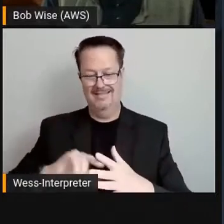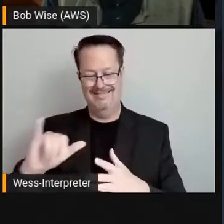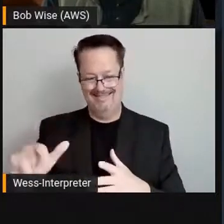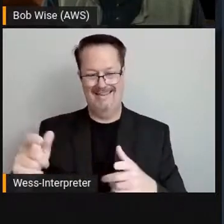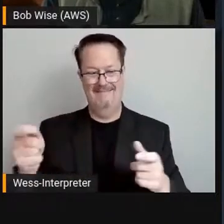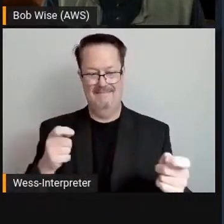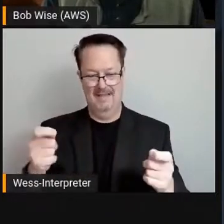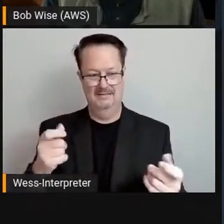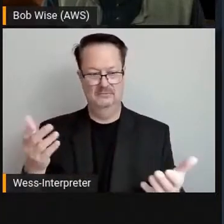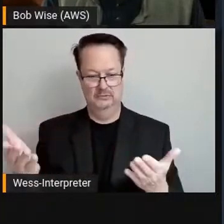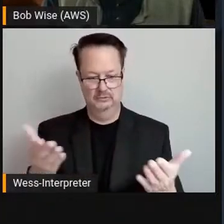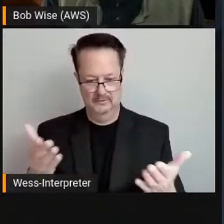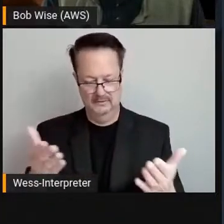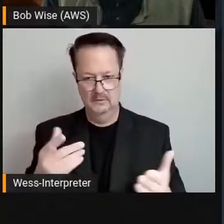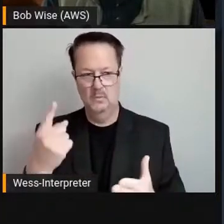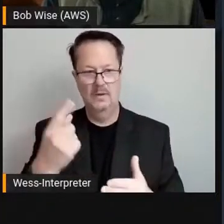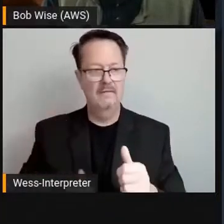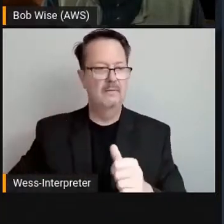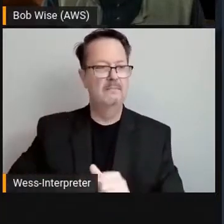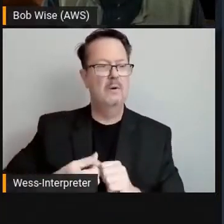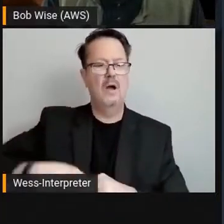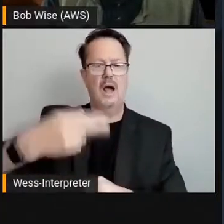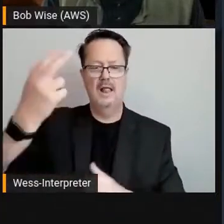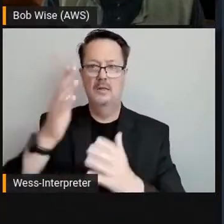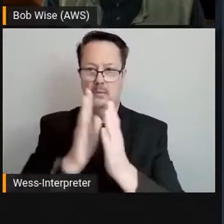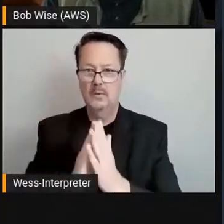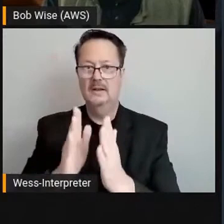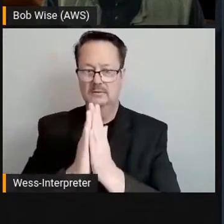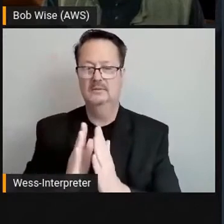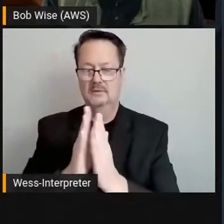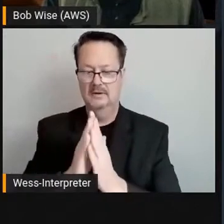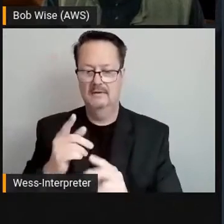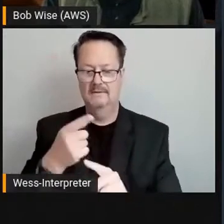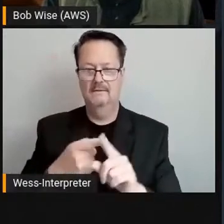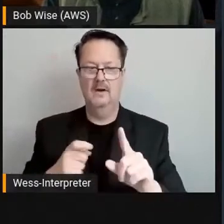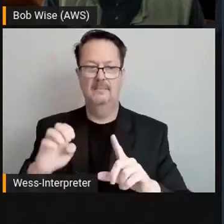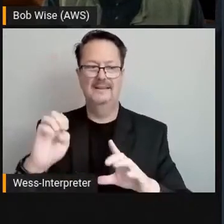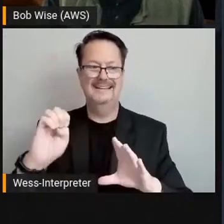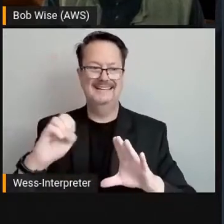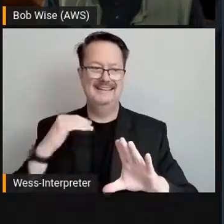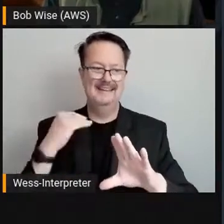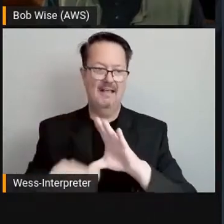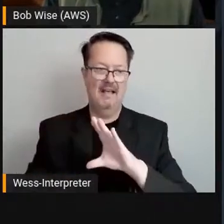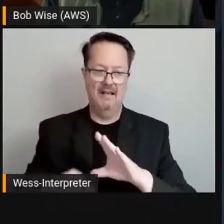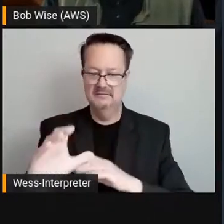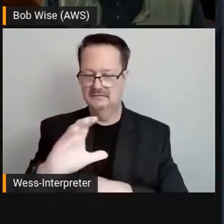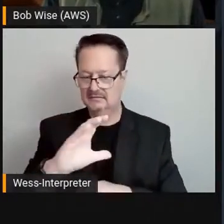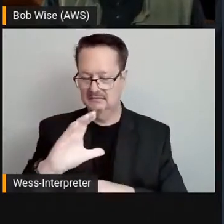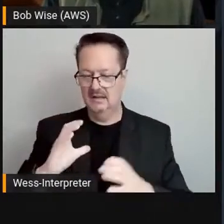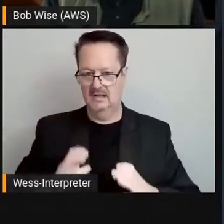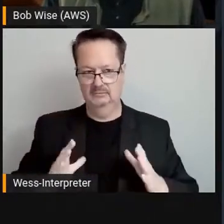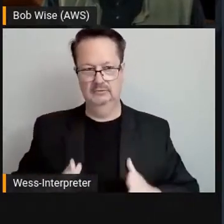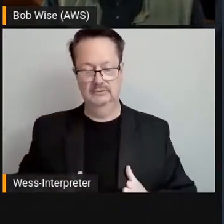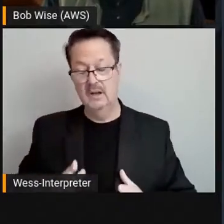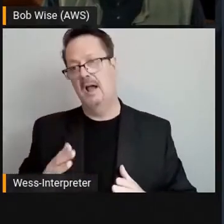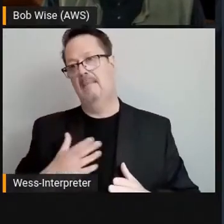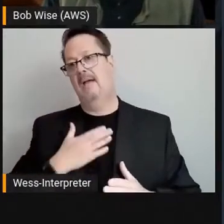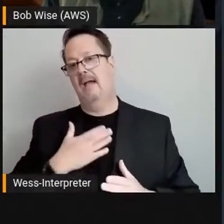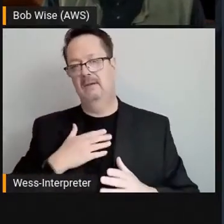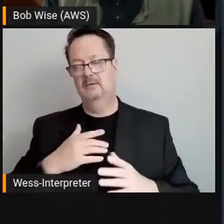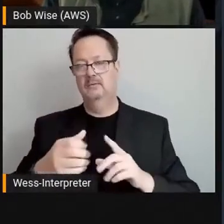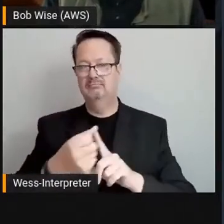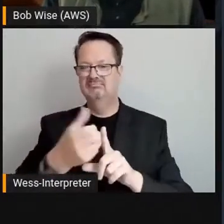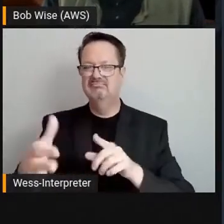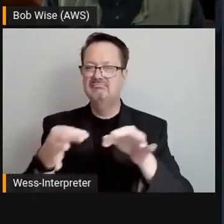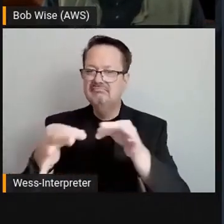was one of the most highly requested new services from EKS customers, just constantly folks asking about it. So I'm very happy to be talking about this as a